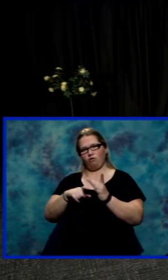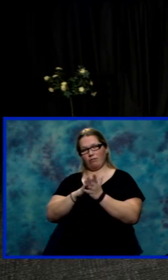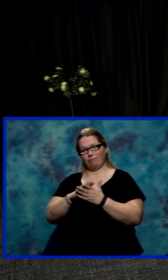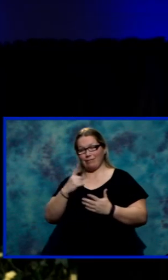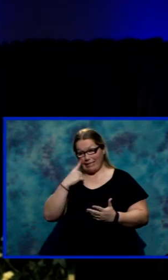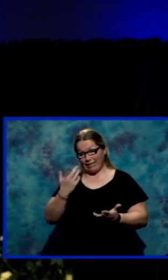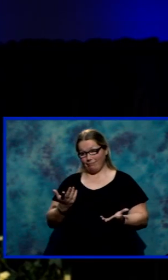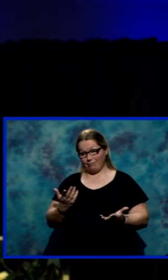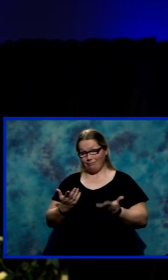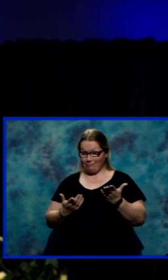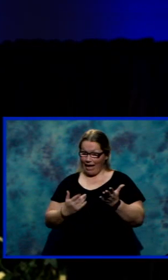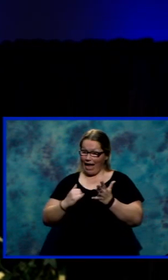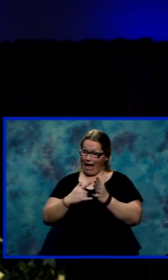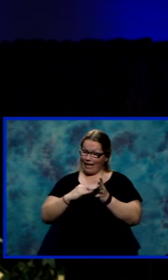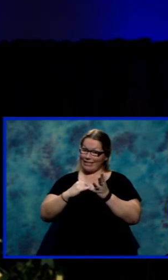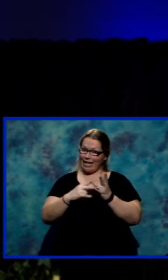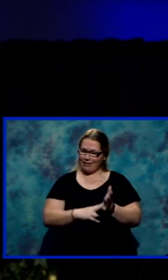see, a son.